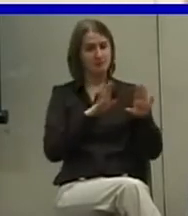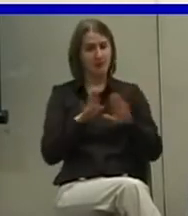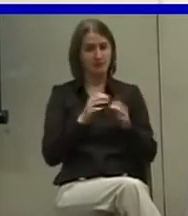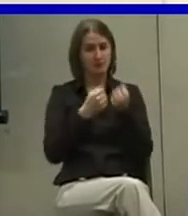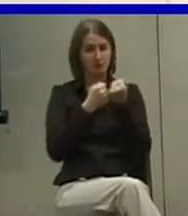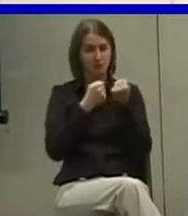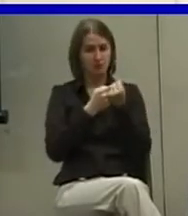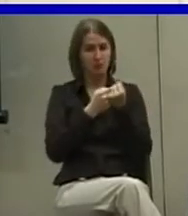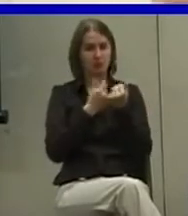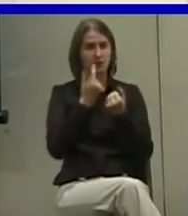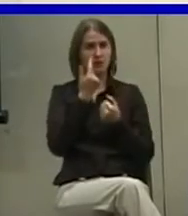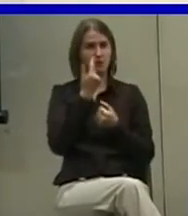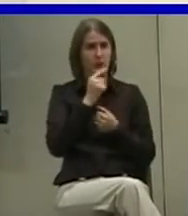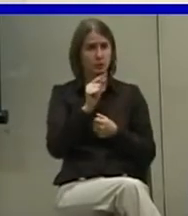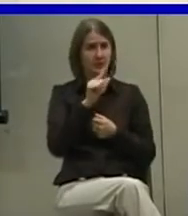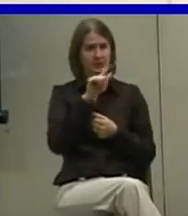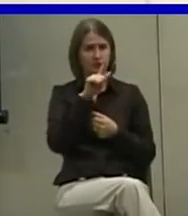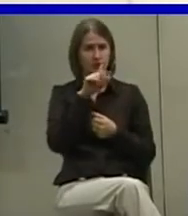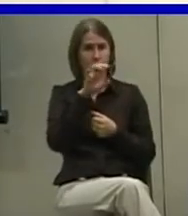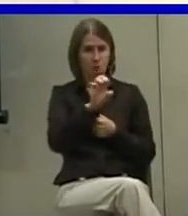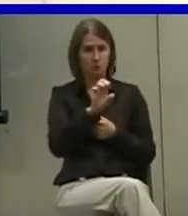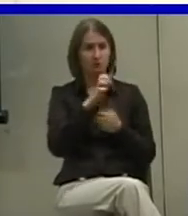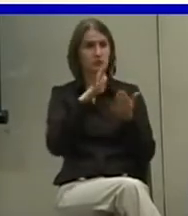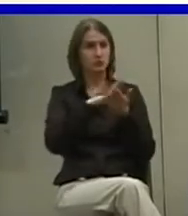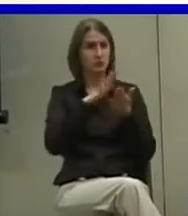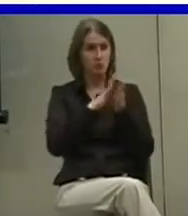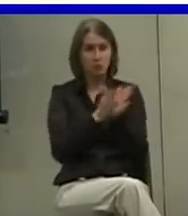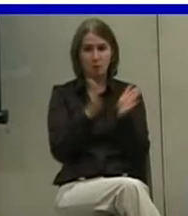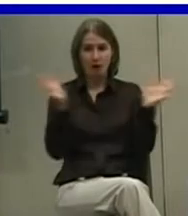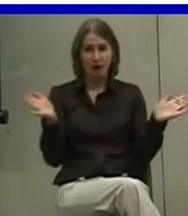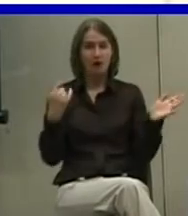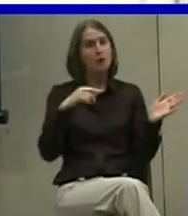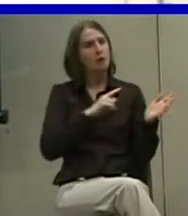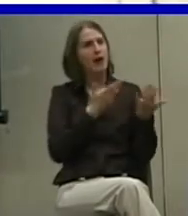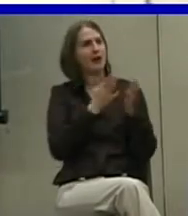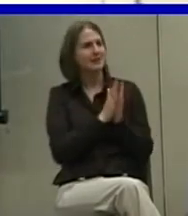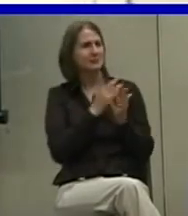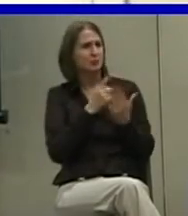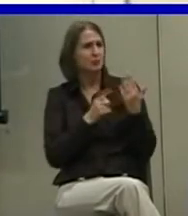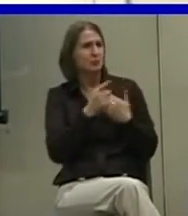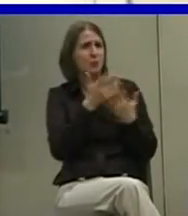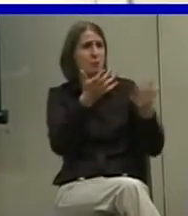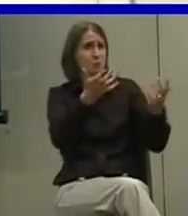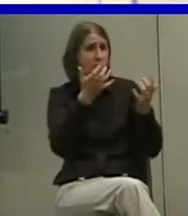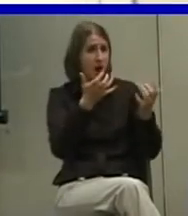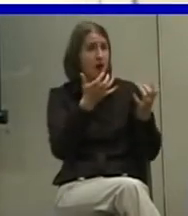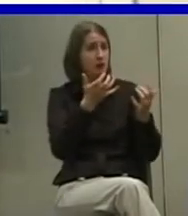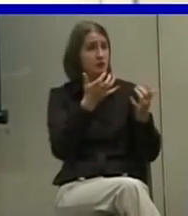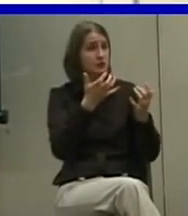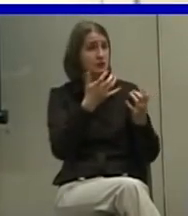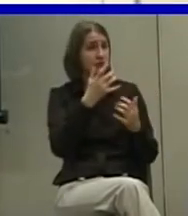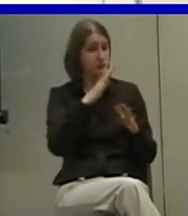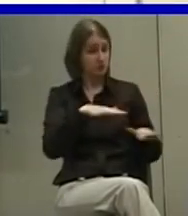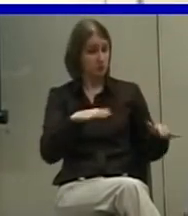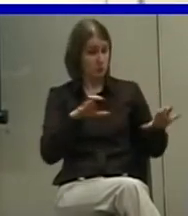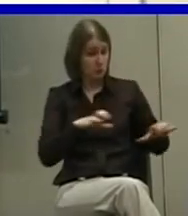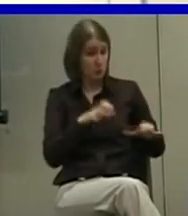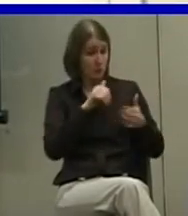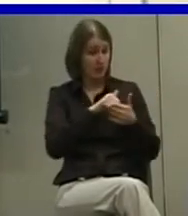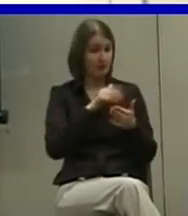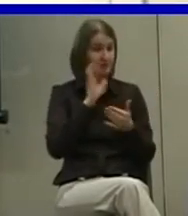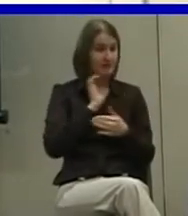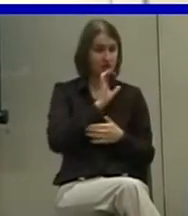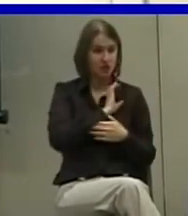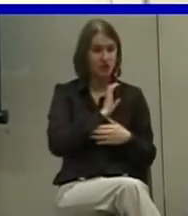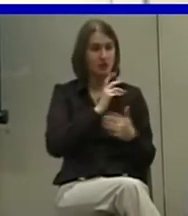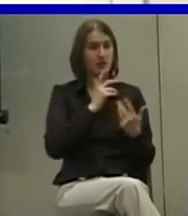zone, the school-wide level, what we're asking is, what do you want kids to do in the cafeteria, in the